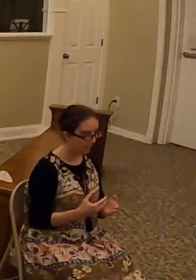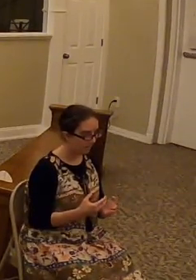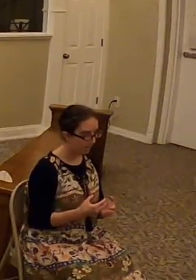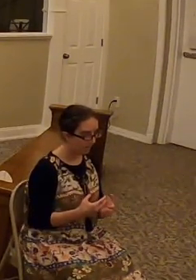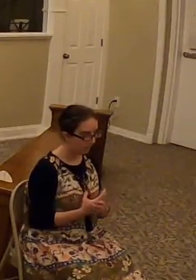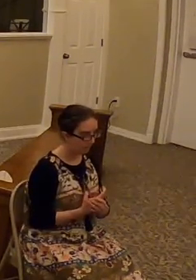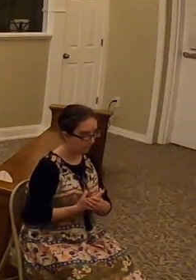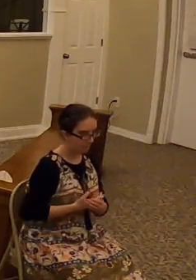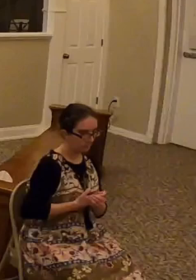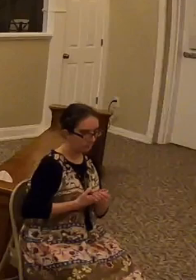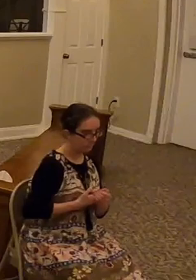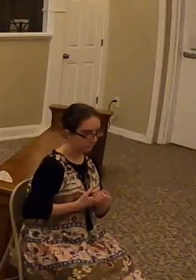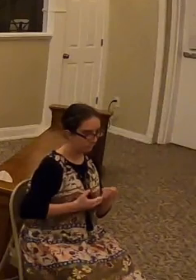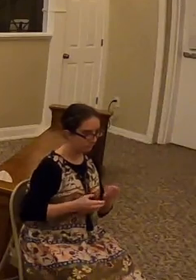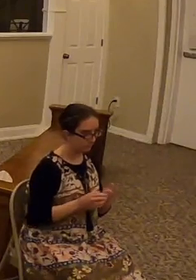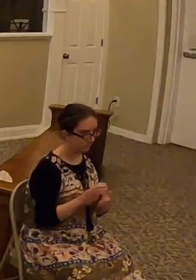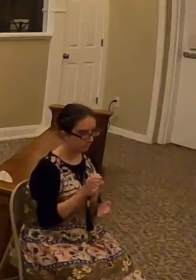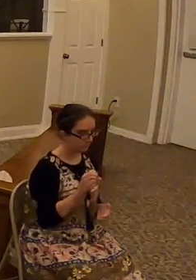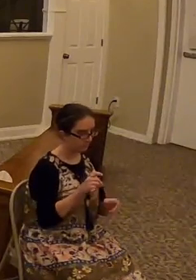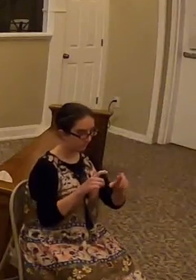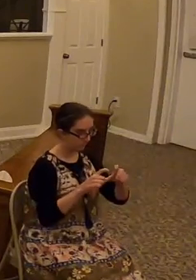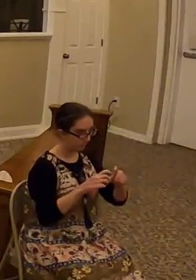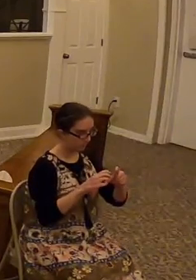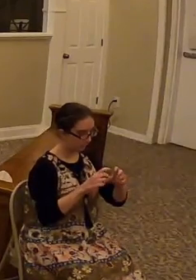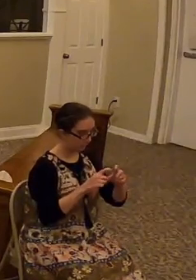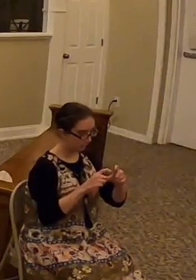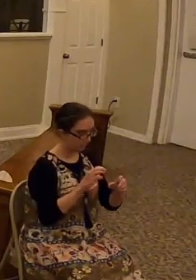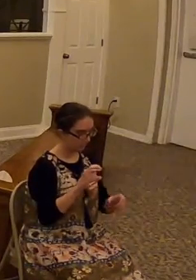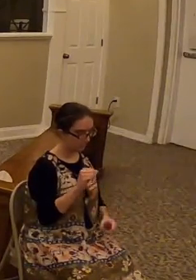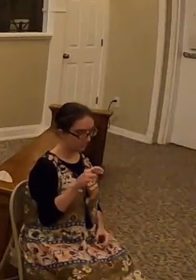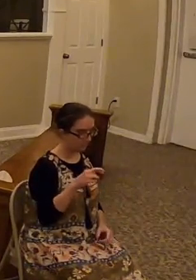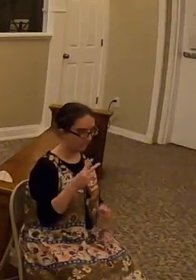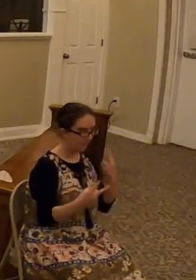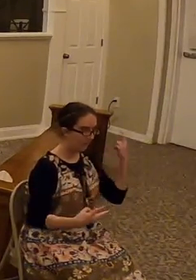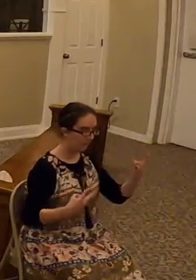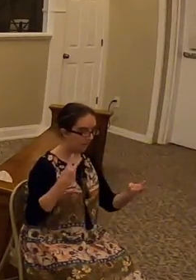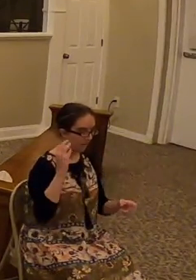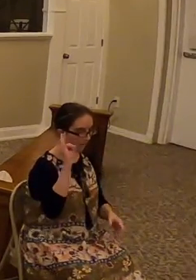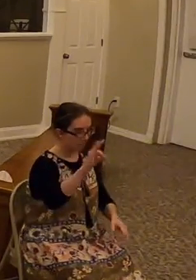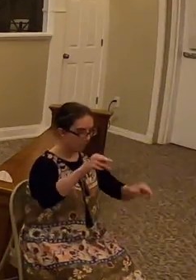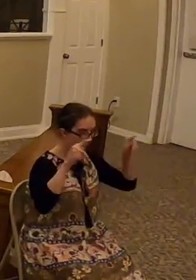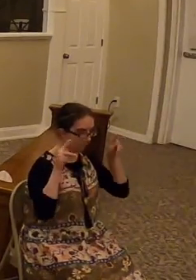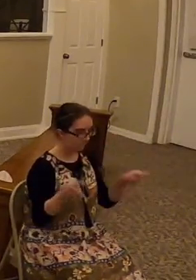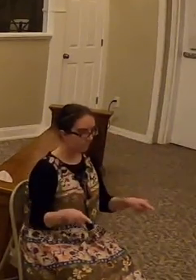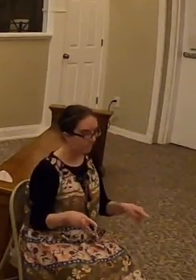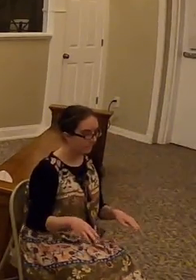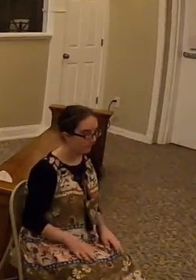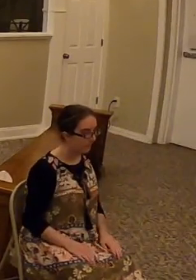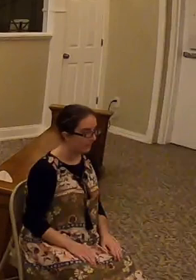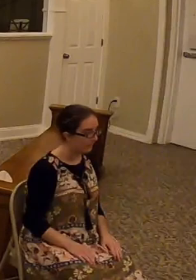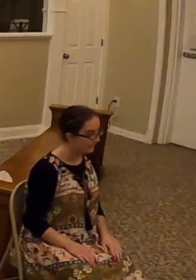looking cards, you know, from all these evangelists.